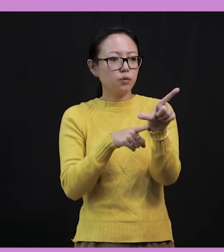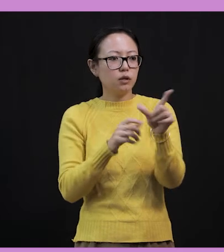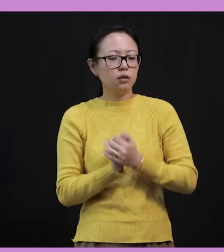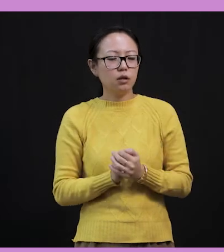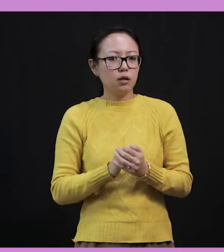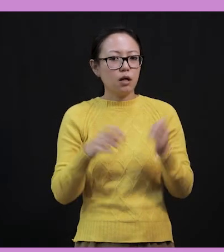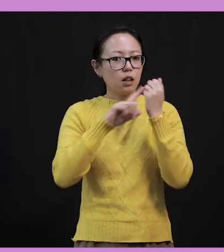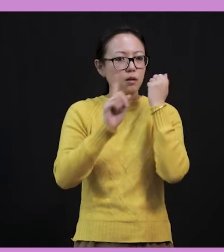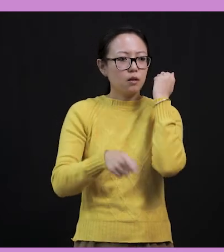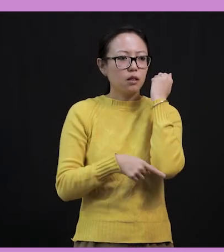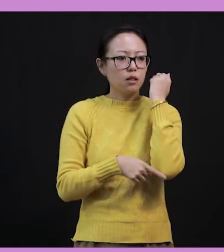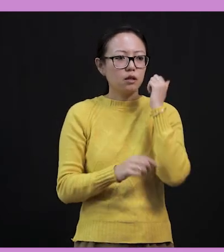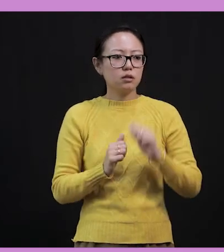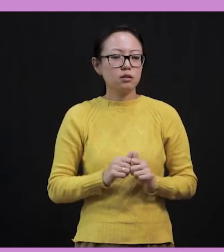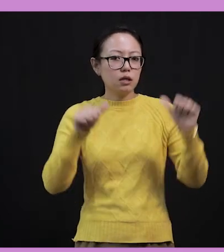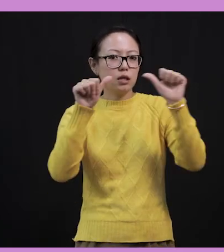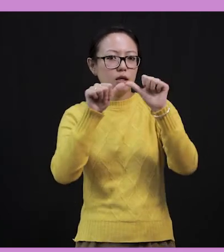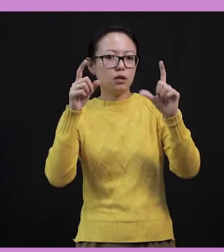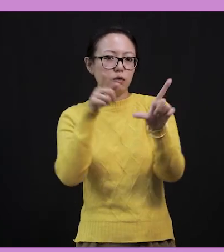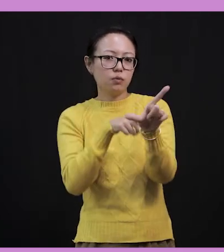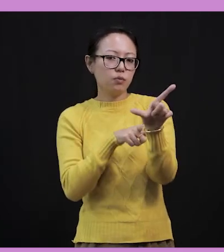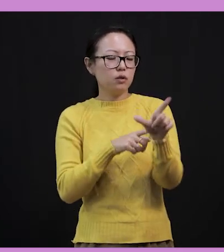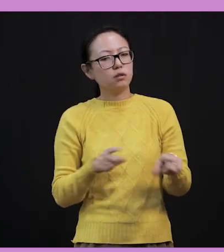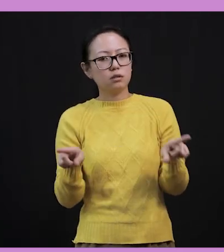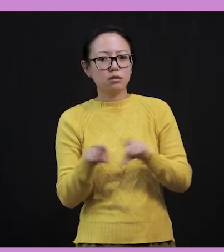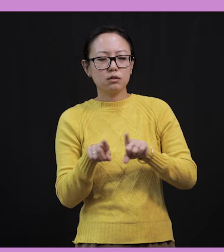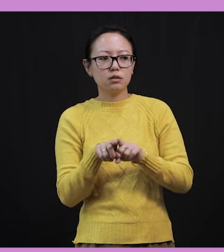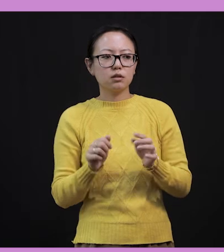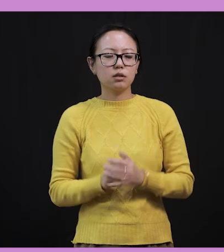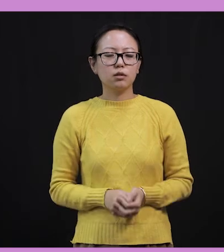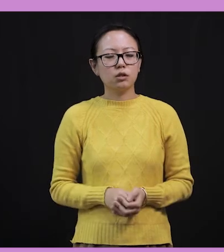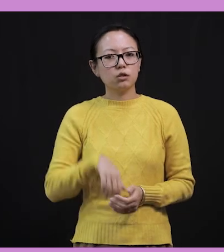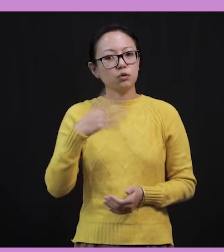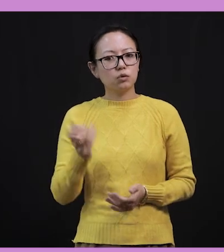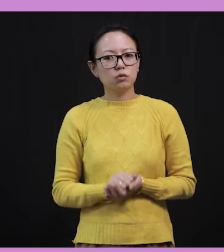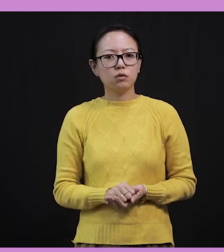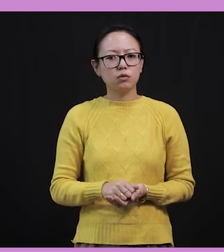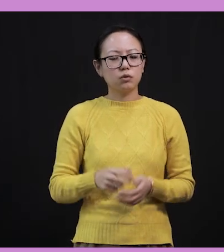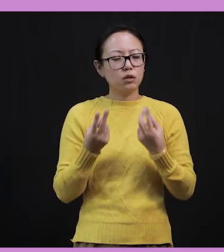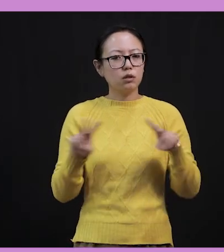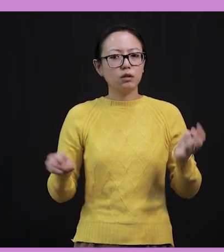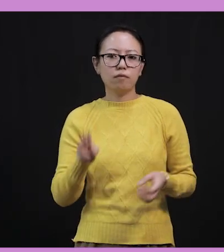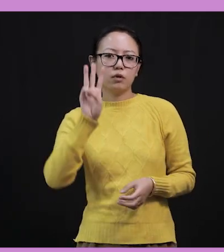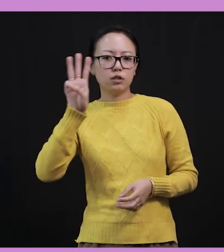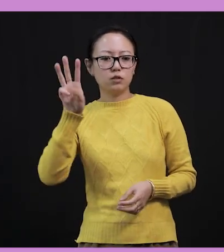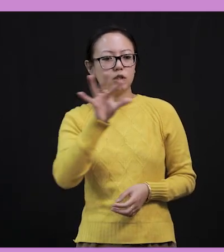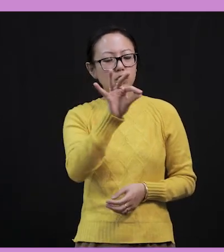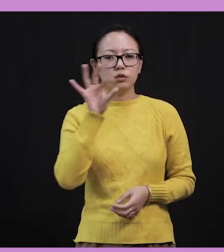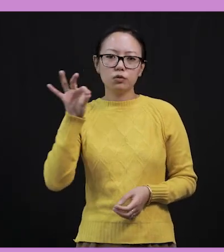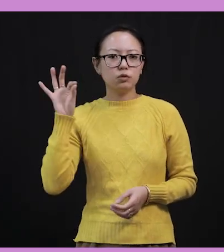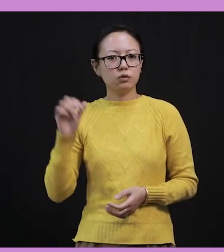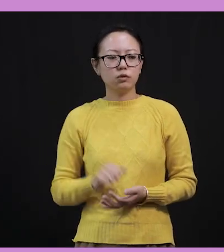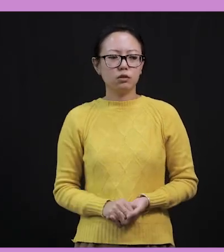and say. So this is how we are going to pick up the other three rhyming words.